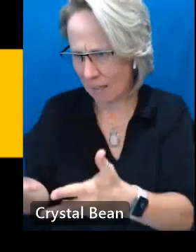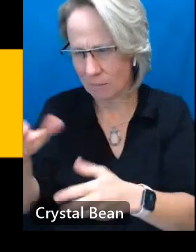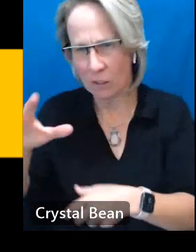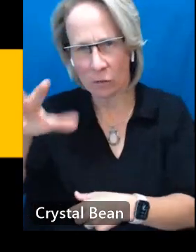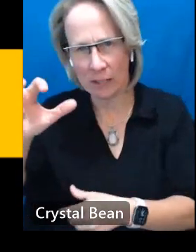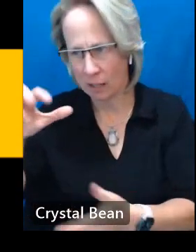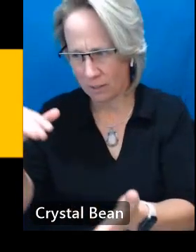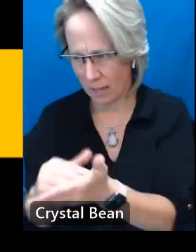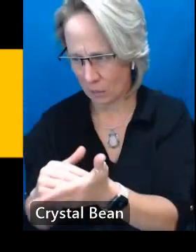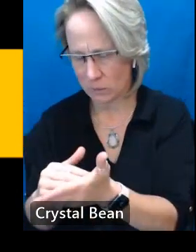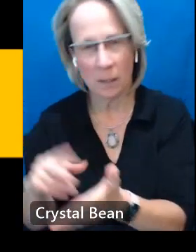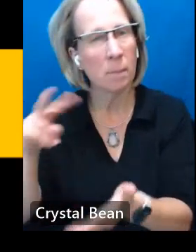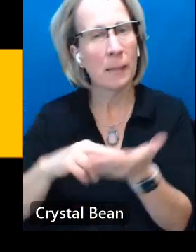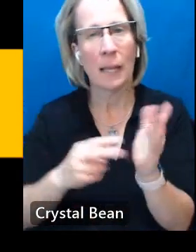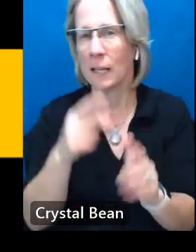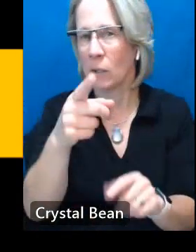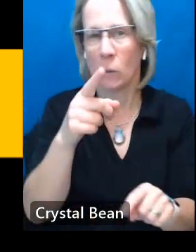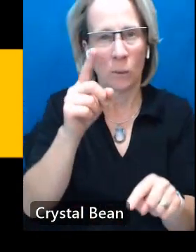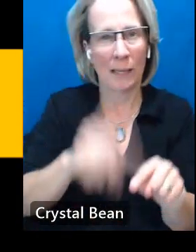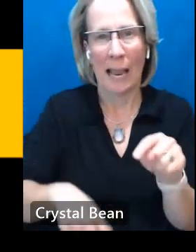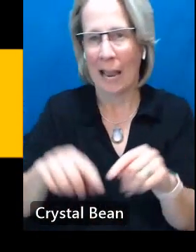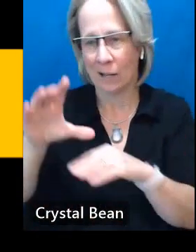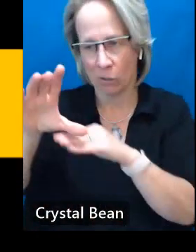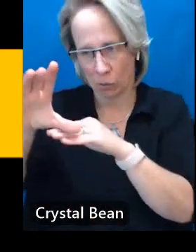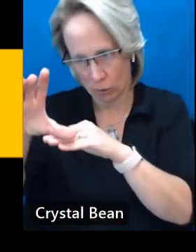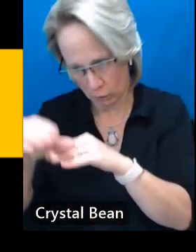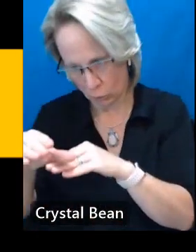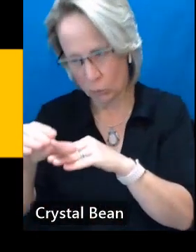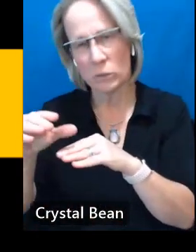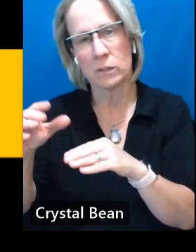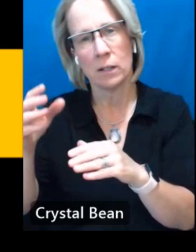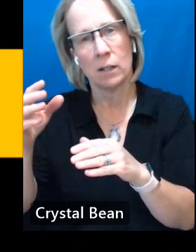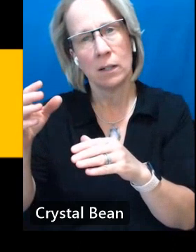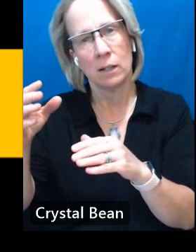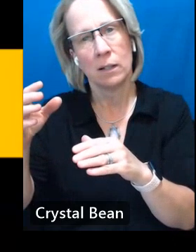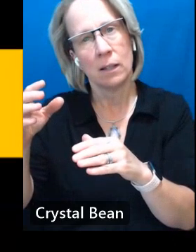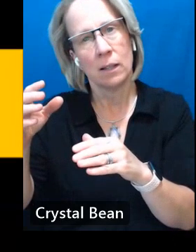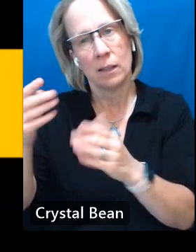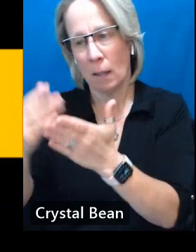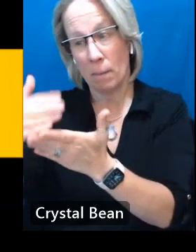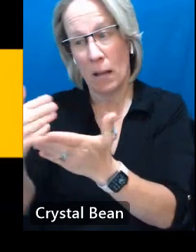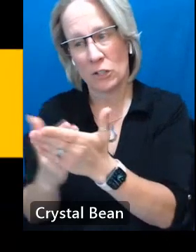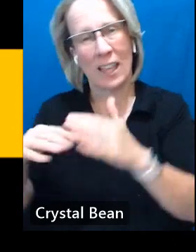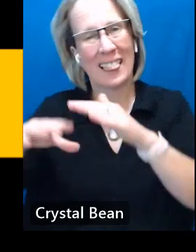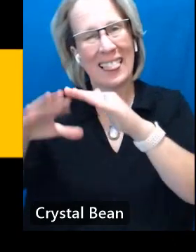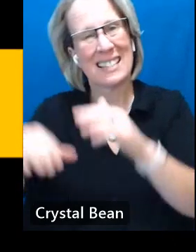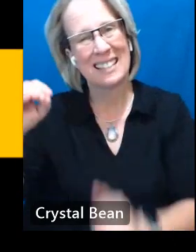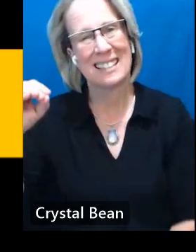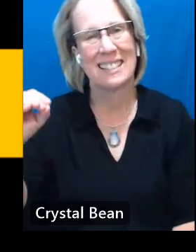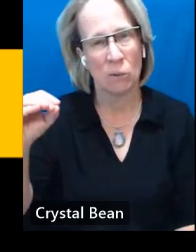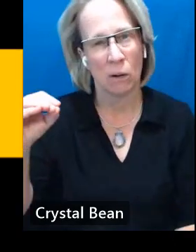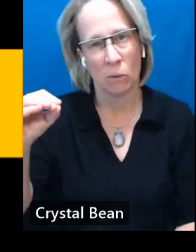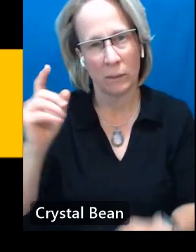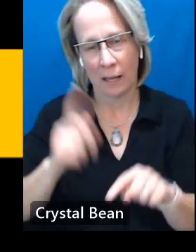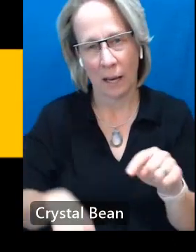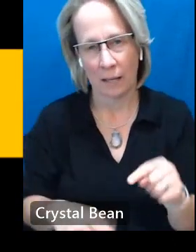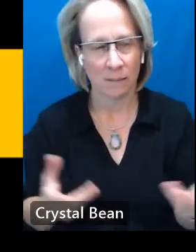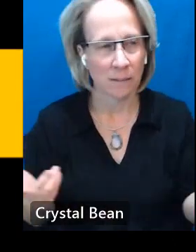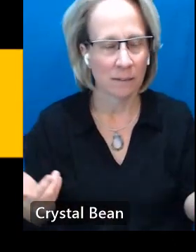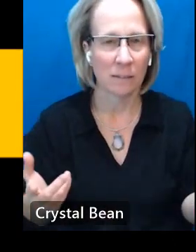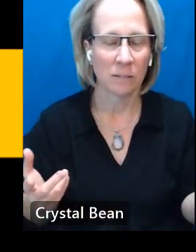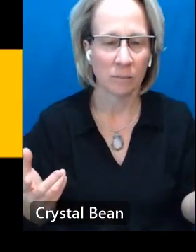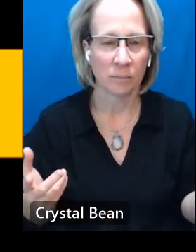can't, reduce a budget lower than zero. That might happen sometimes when some sort of unexpected